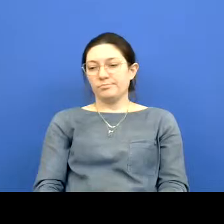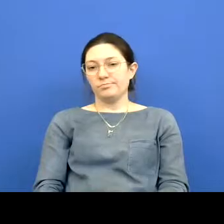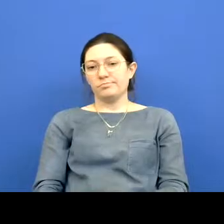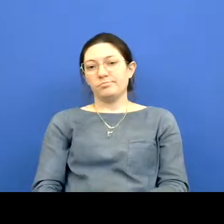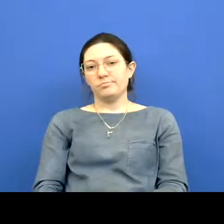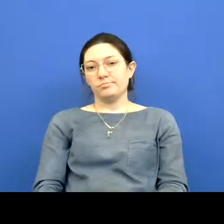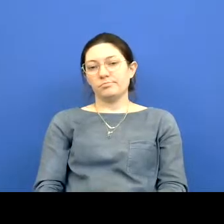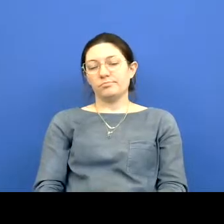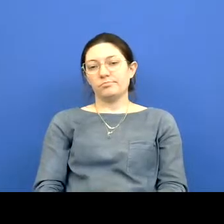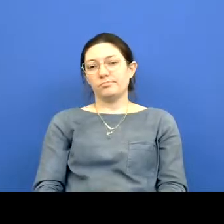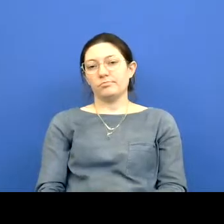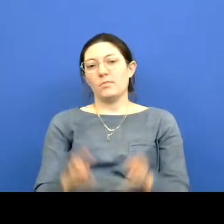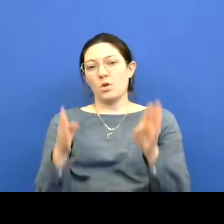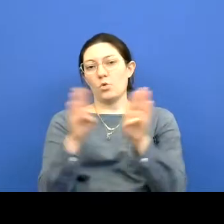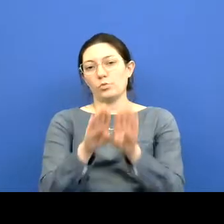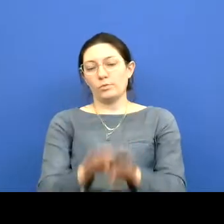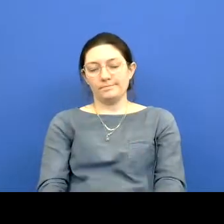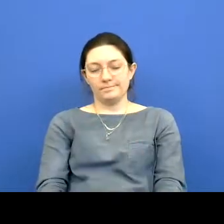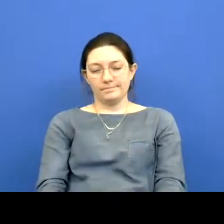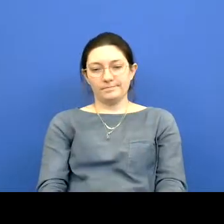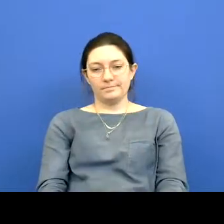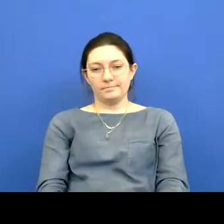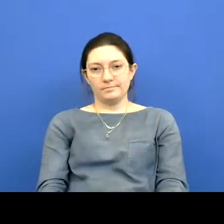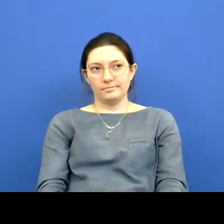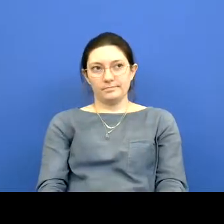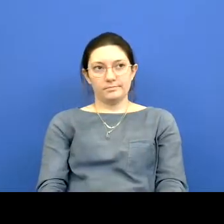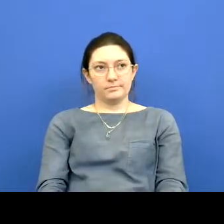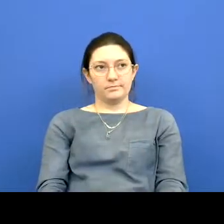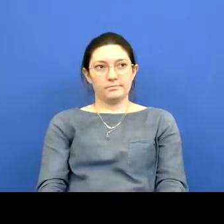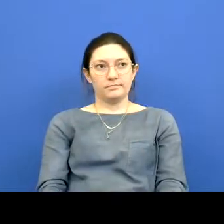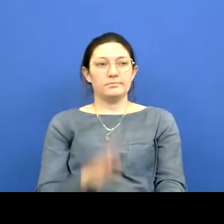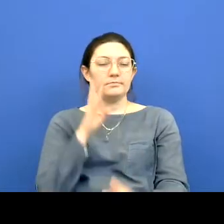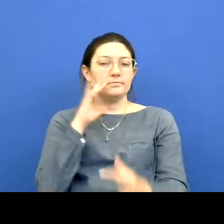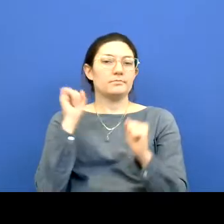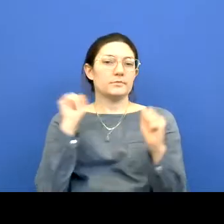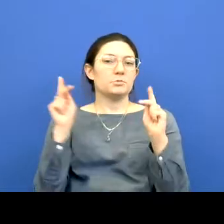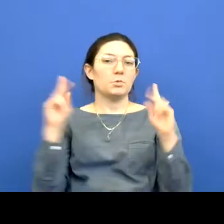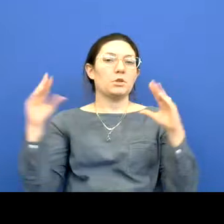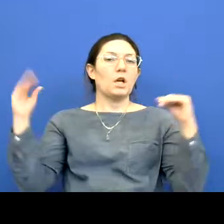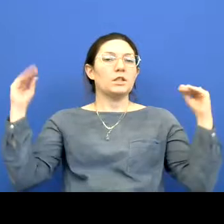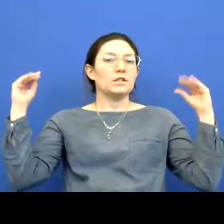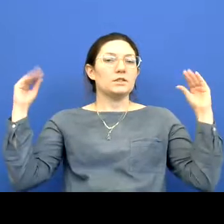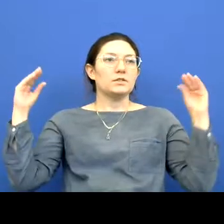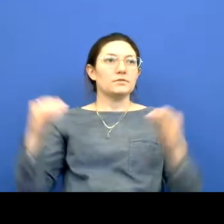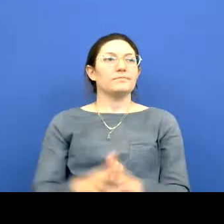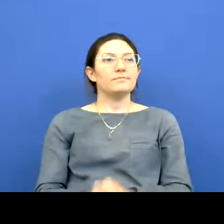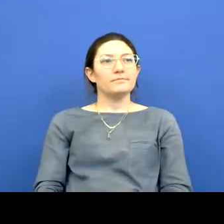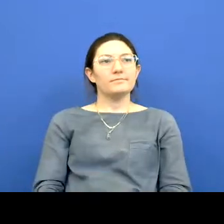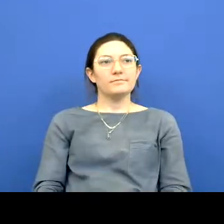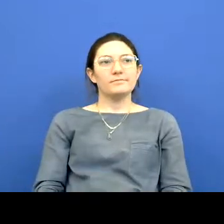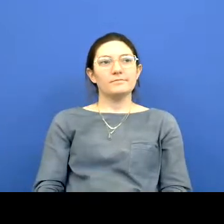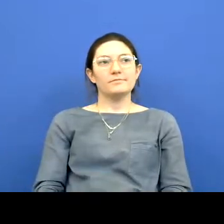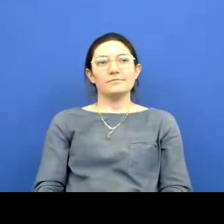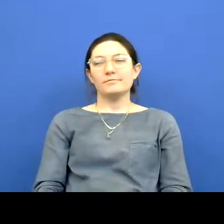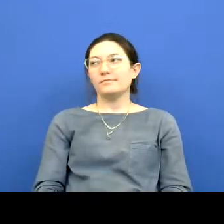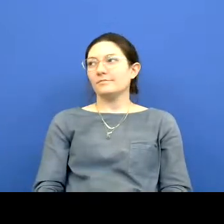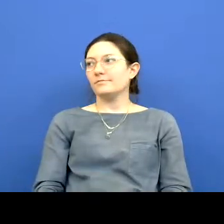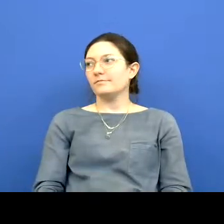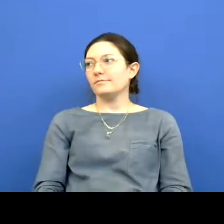we're just closing the door for off scene because there's a lot of discussion going on in the hallway.